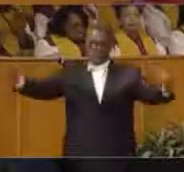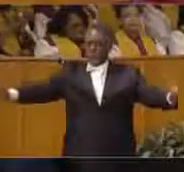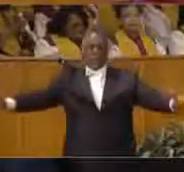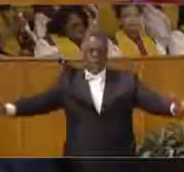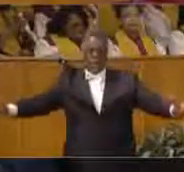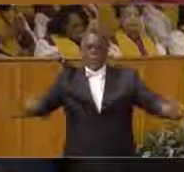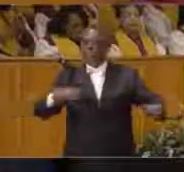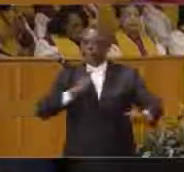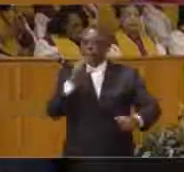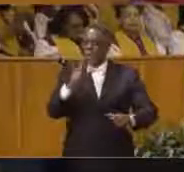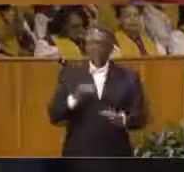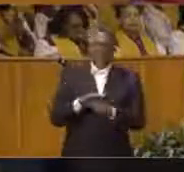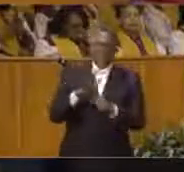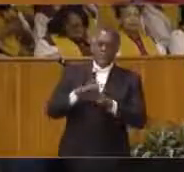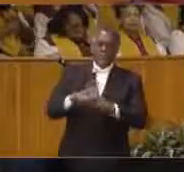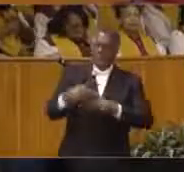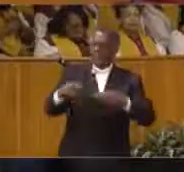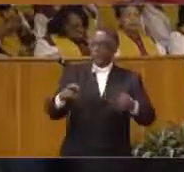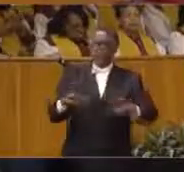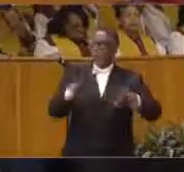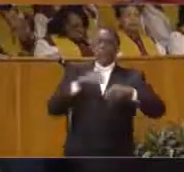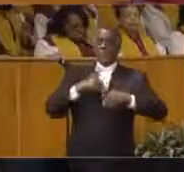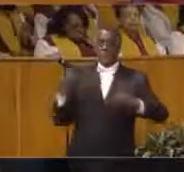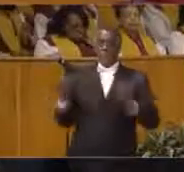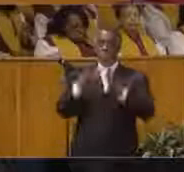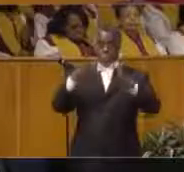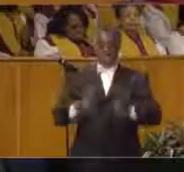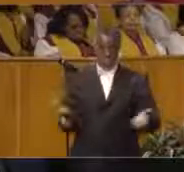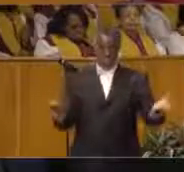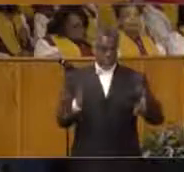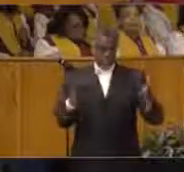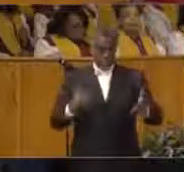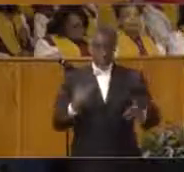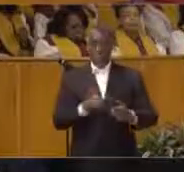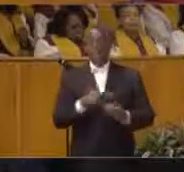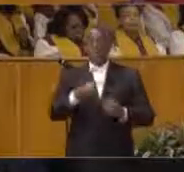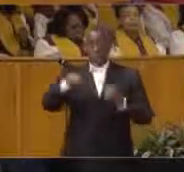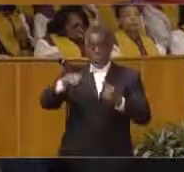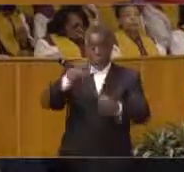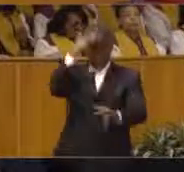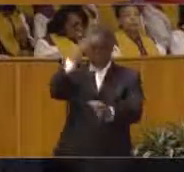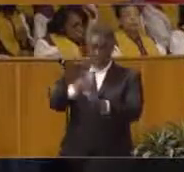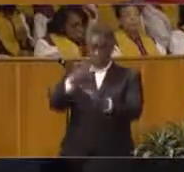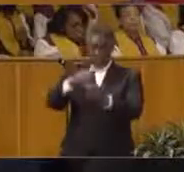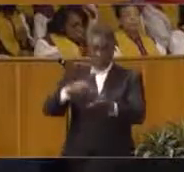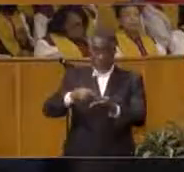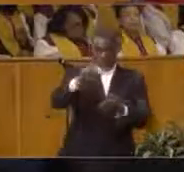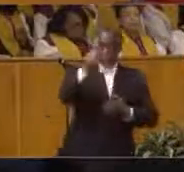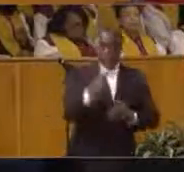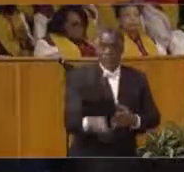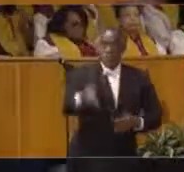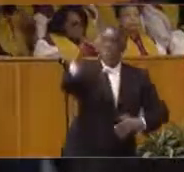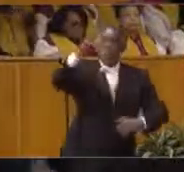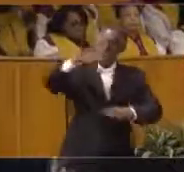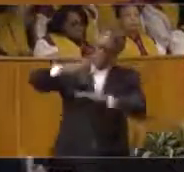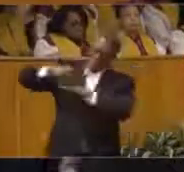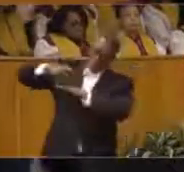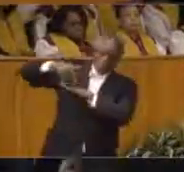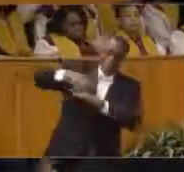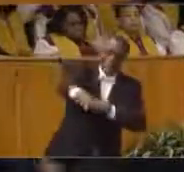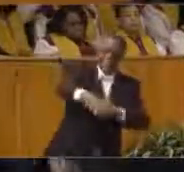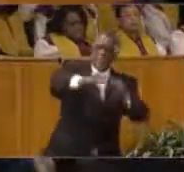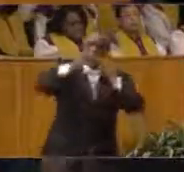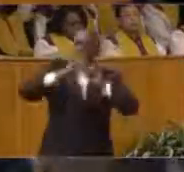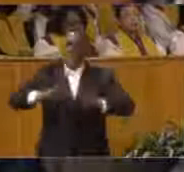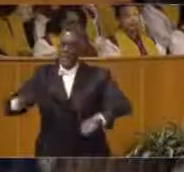to receive. I have some witnesses in here that when I was faithful with my tithe, God sent it right back